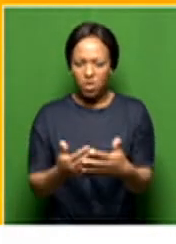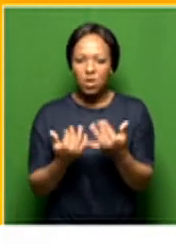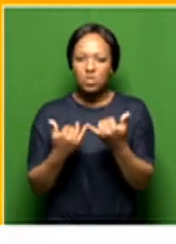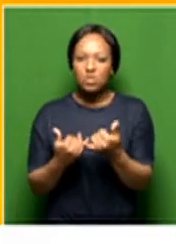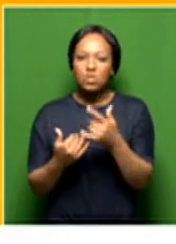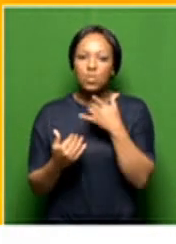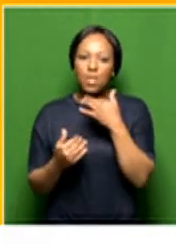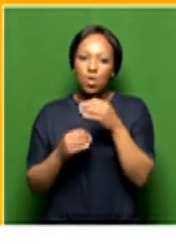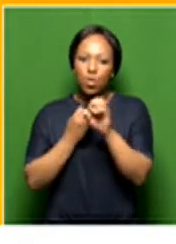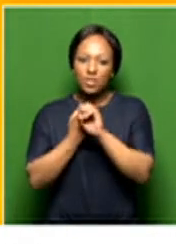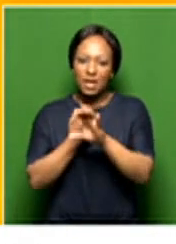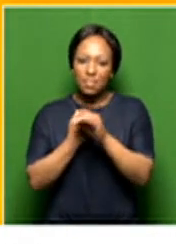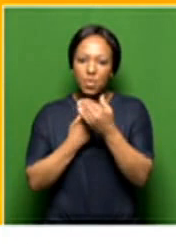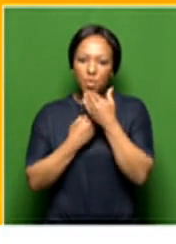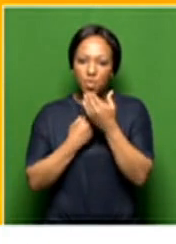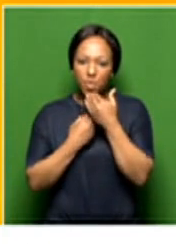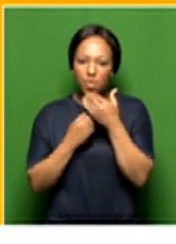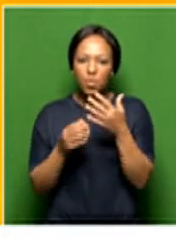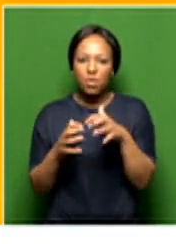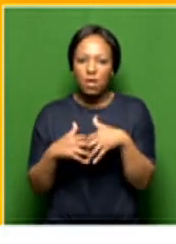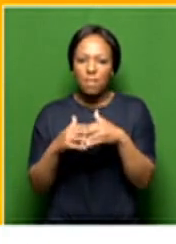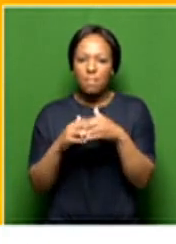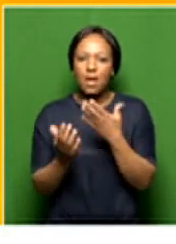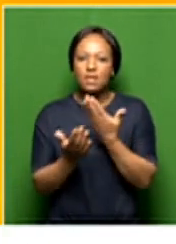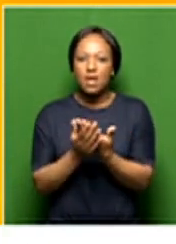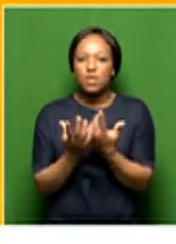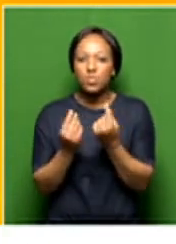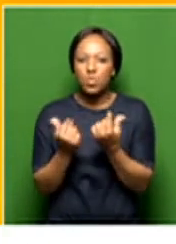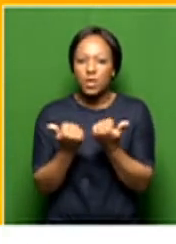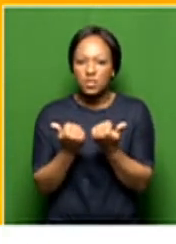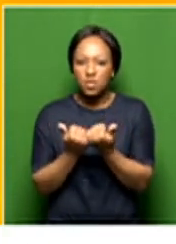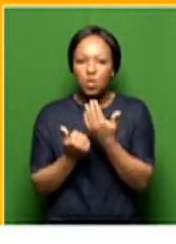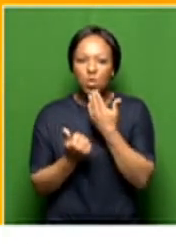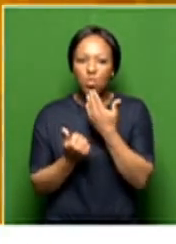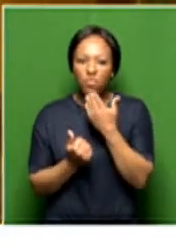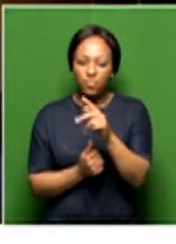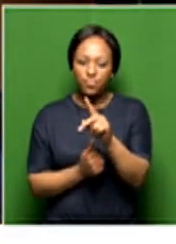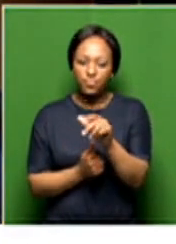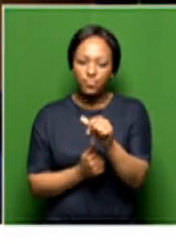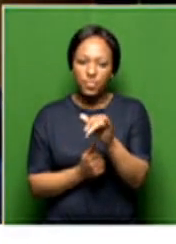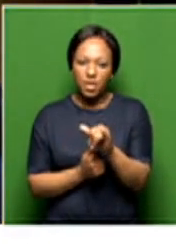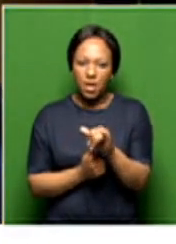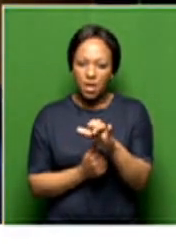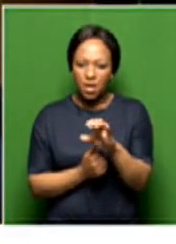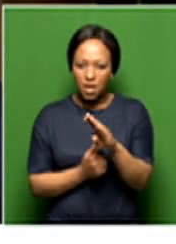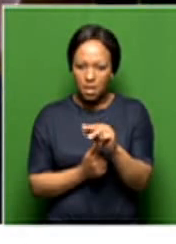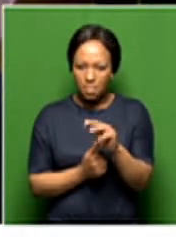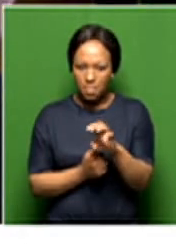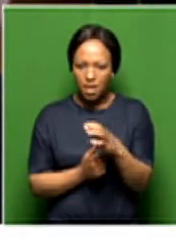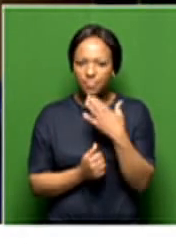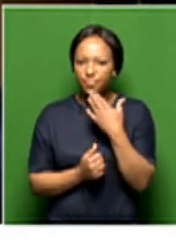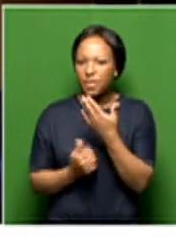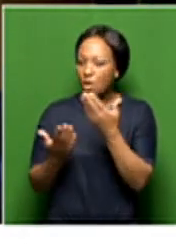via Skype by Coalition co-founder and Can Do agency strategist Fred Kayembe. Fred, a very good morning to you. Thanks for joining us.